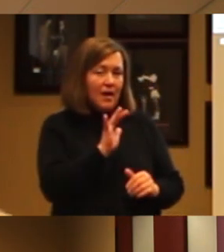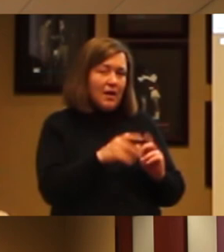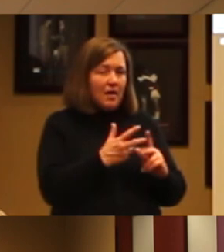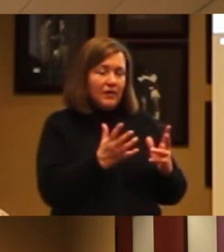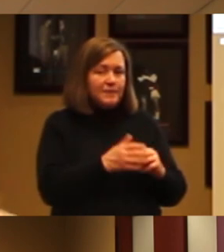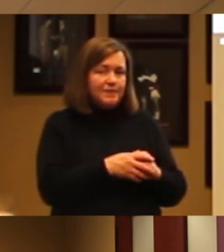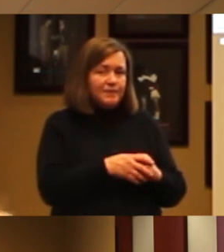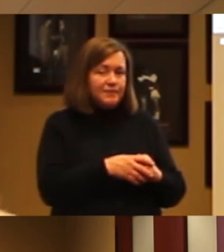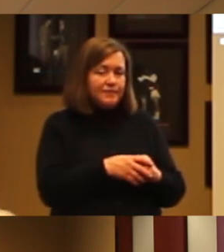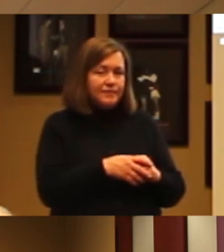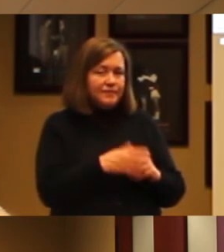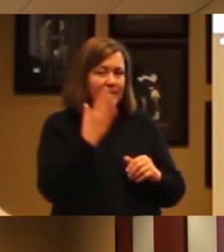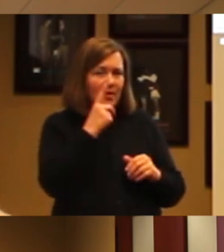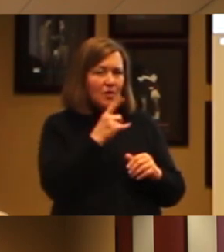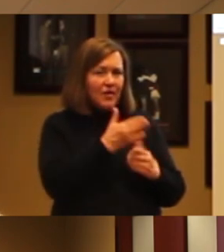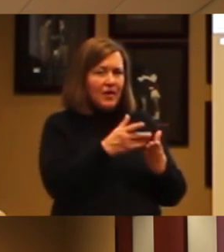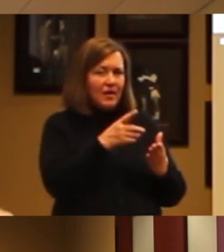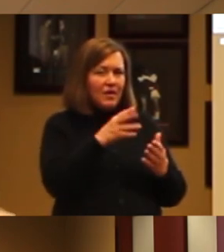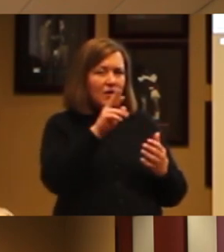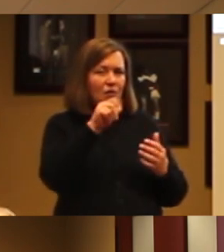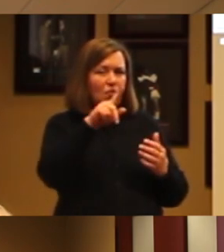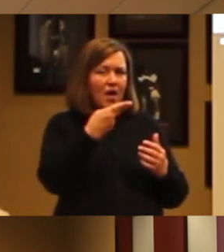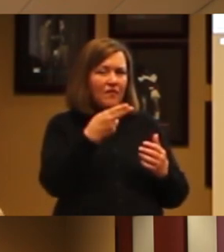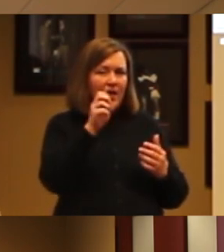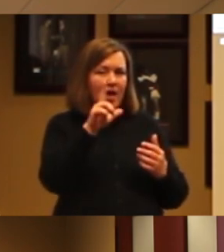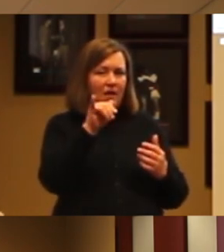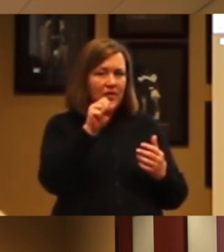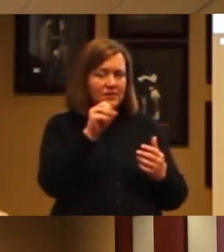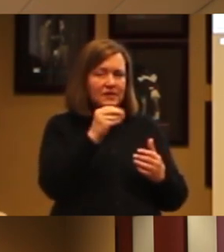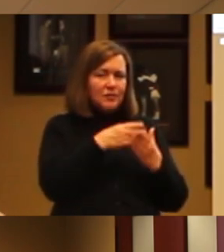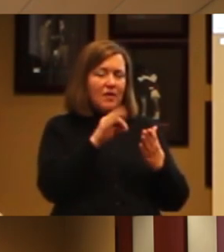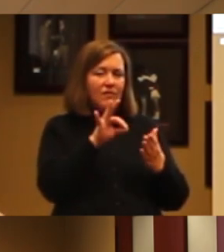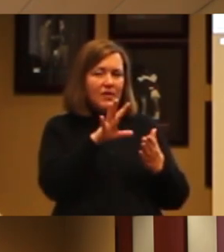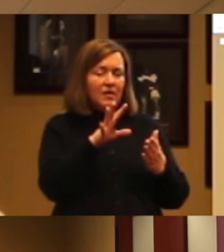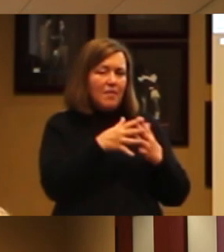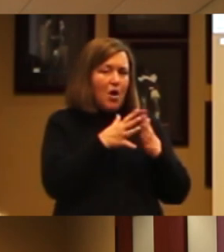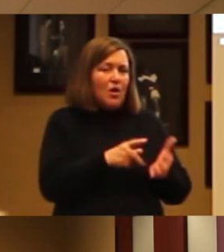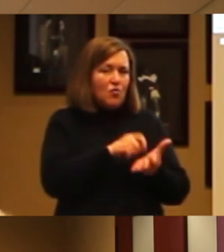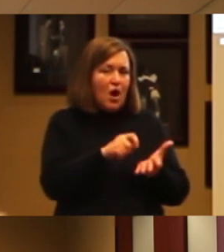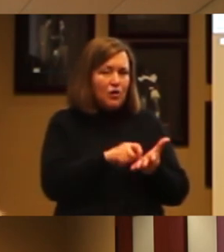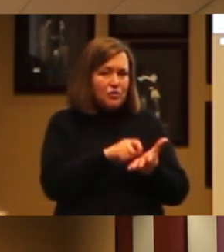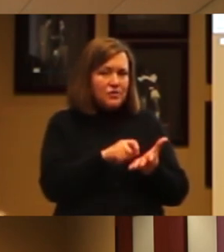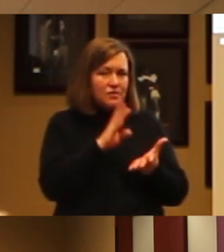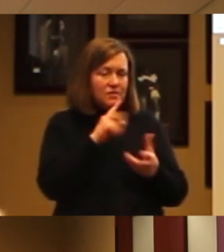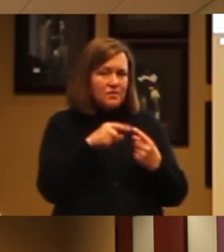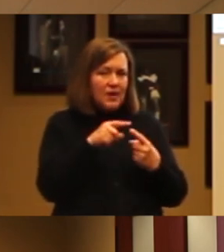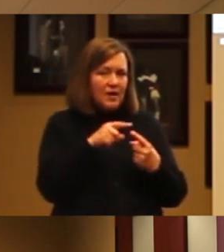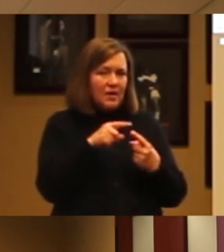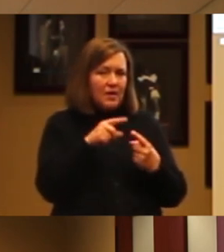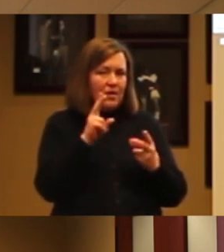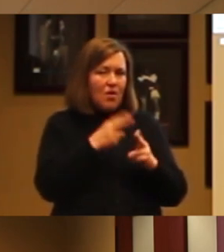know, the thing that, what's his name, Ralph Ellis and some of the American writers talked about, the kind of invisible